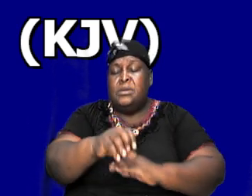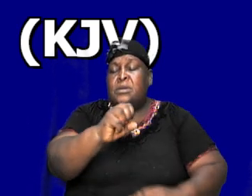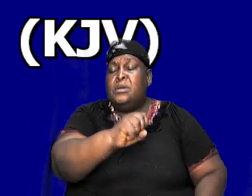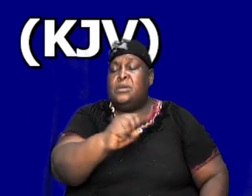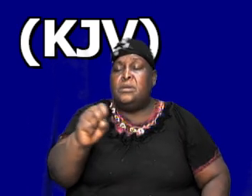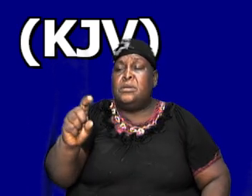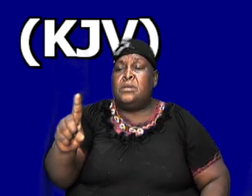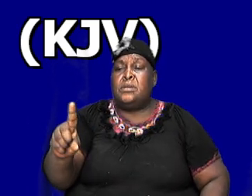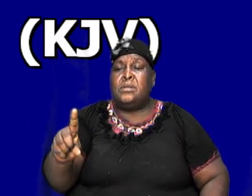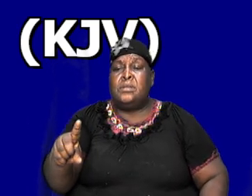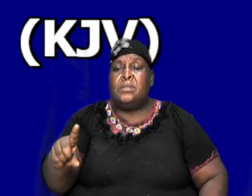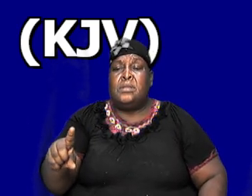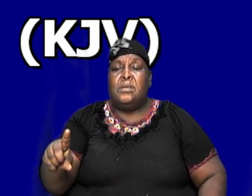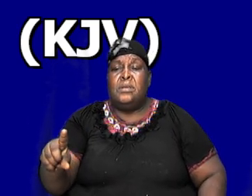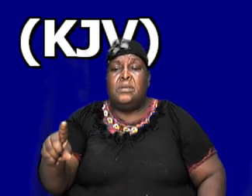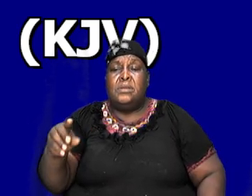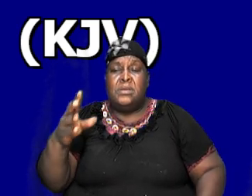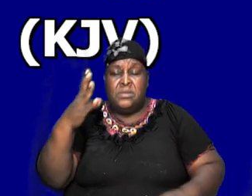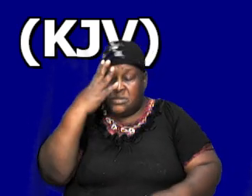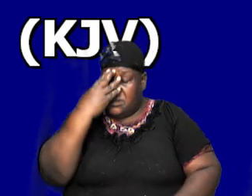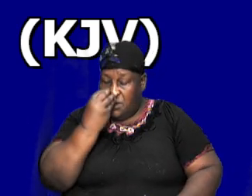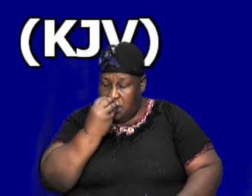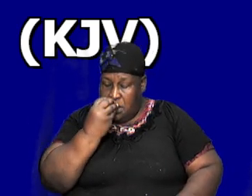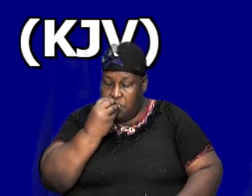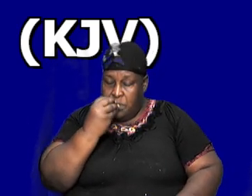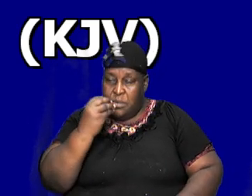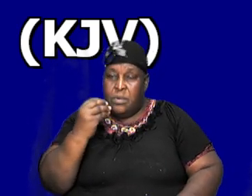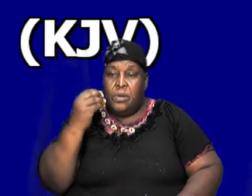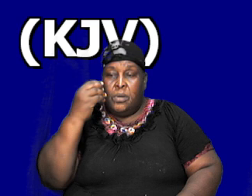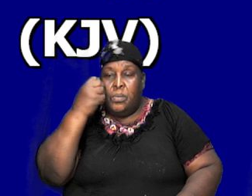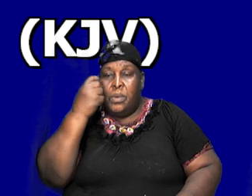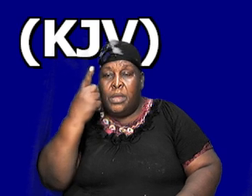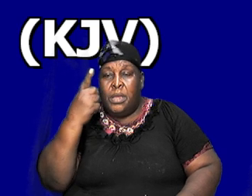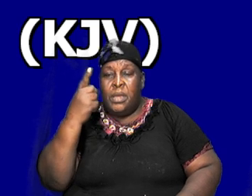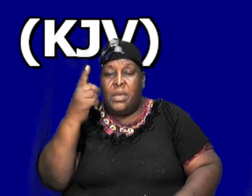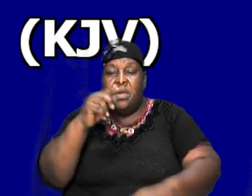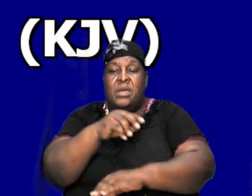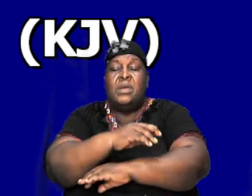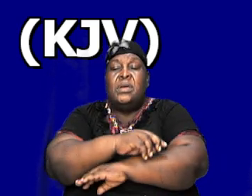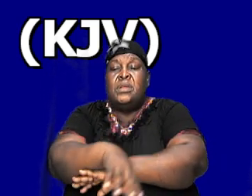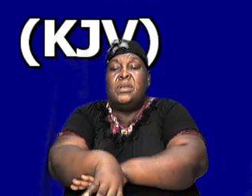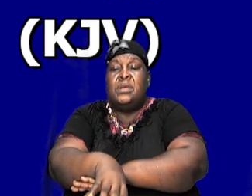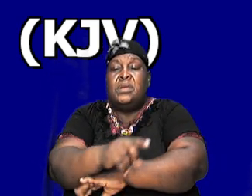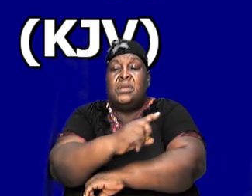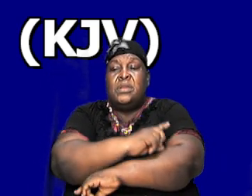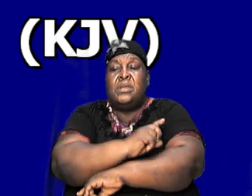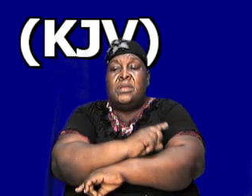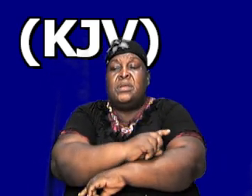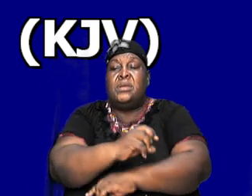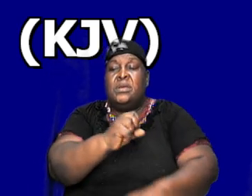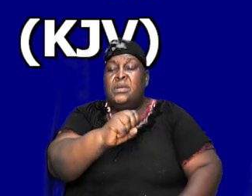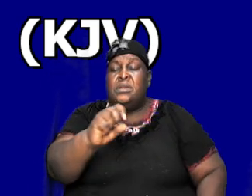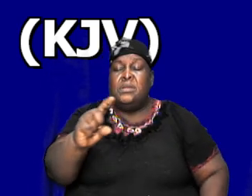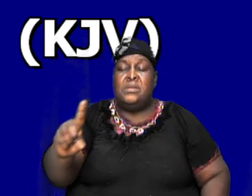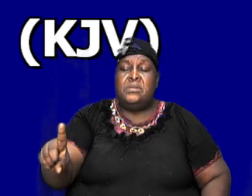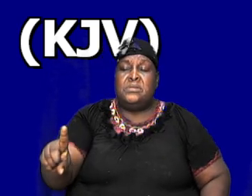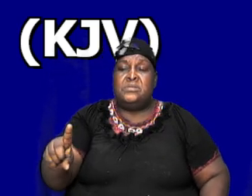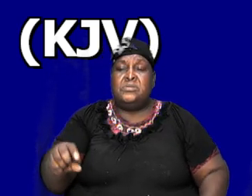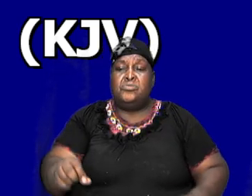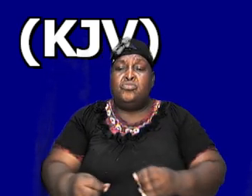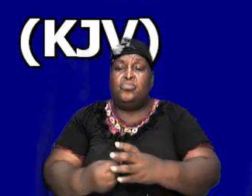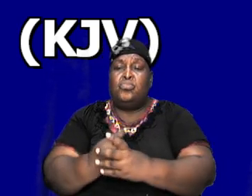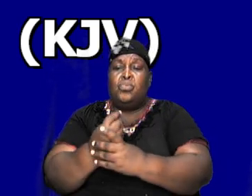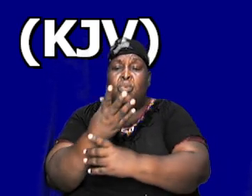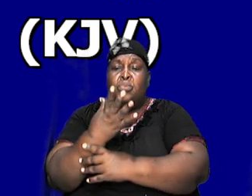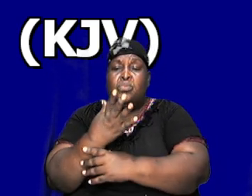sleep and rise night and day, and the seed should sprung and grow up, he knoweth